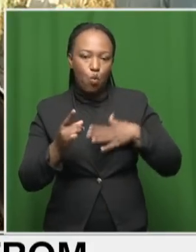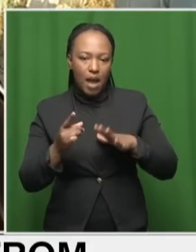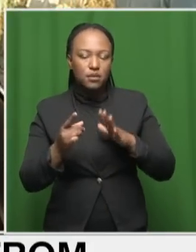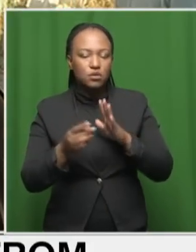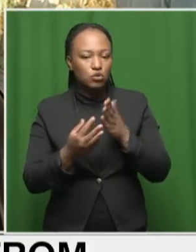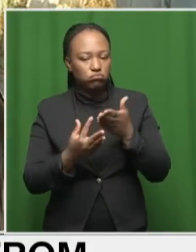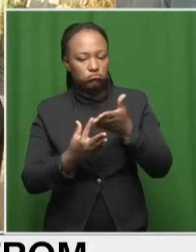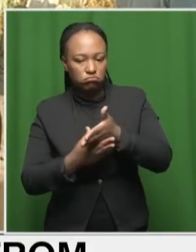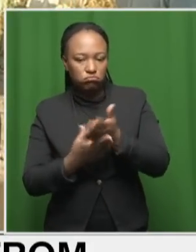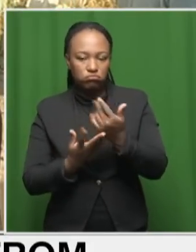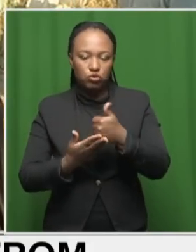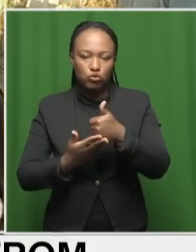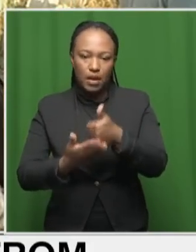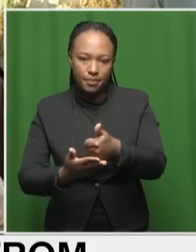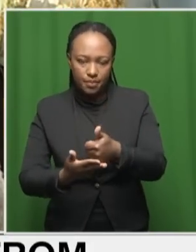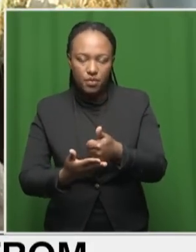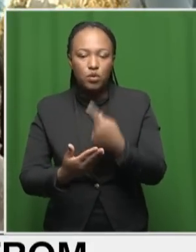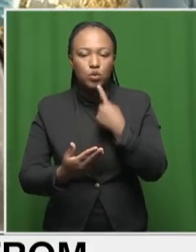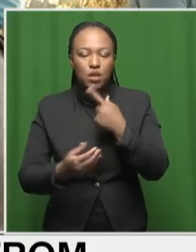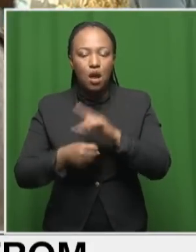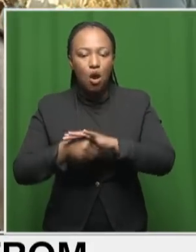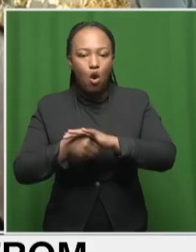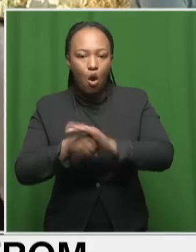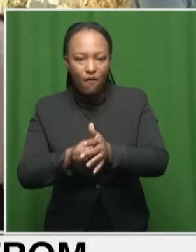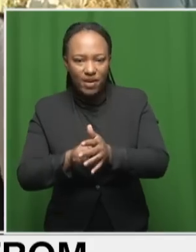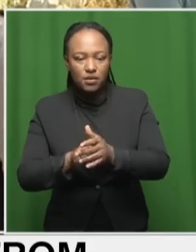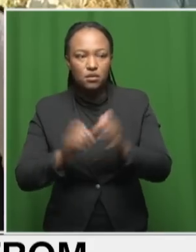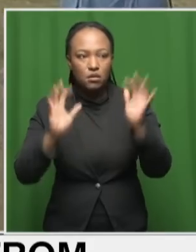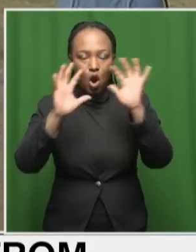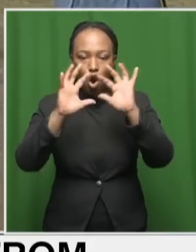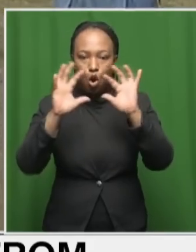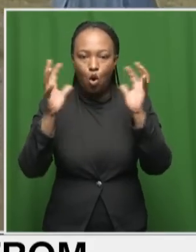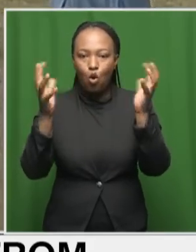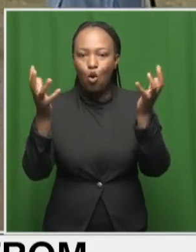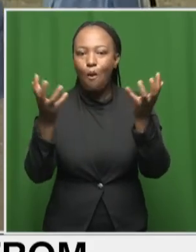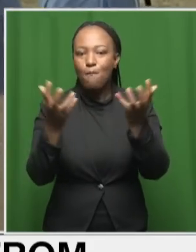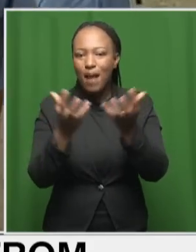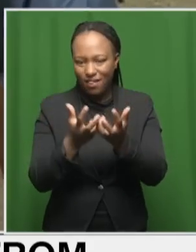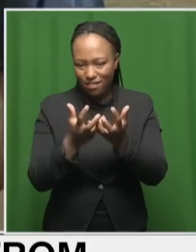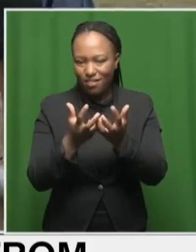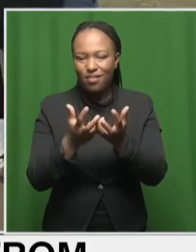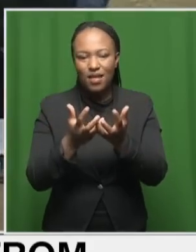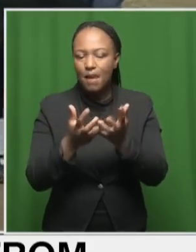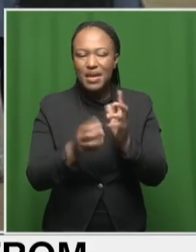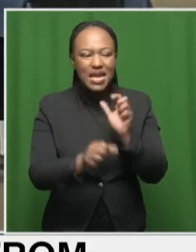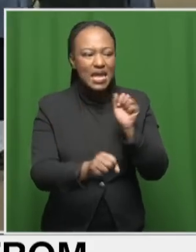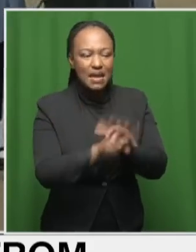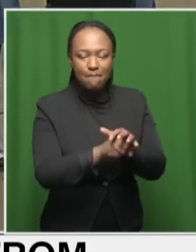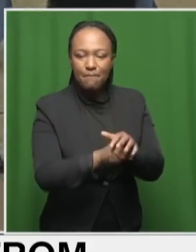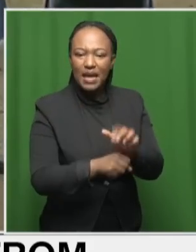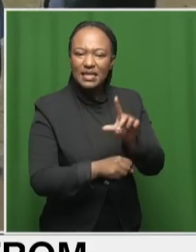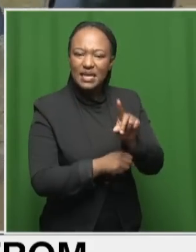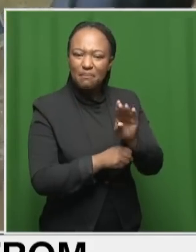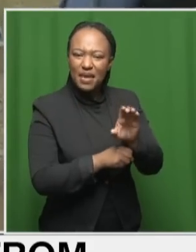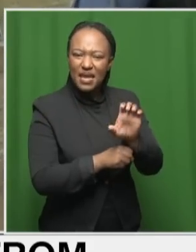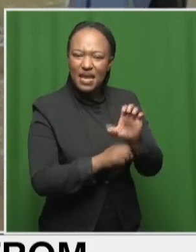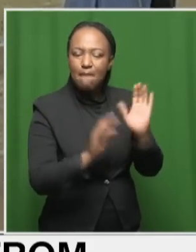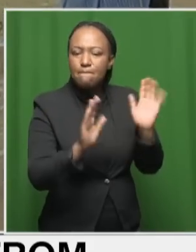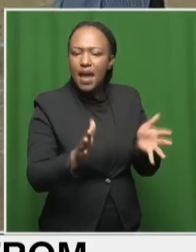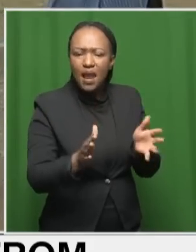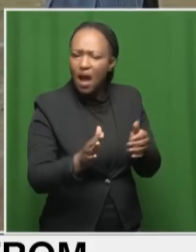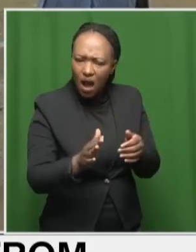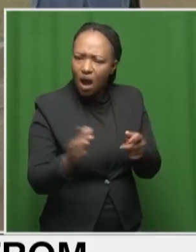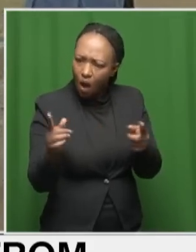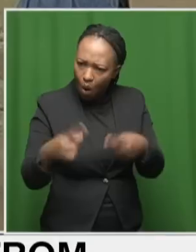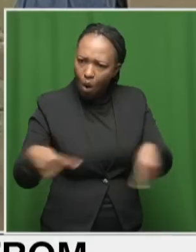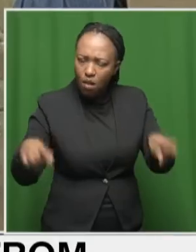main one that they would say is that the COVID pandemic was a global pandemic. This had nothing to do with the DBE. It was out of their control.